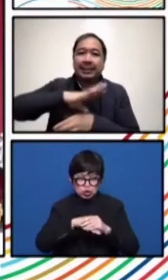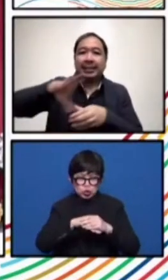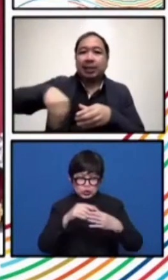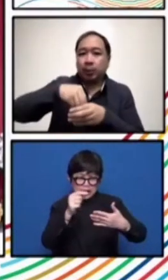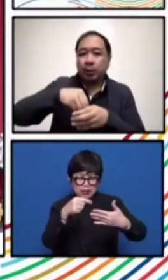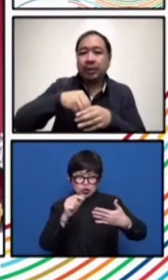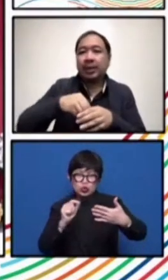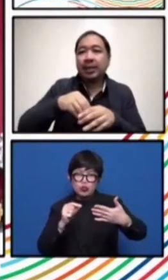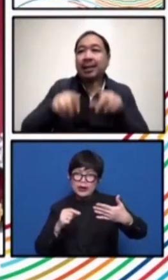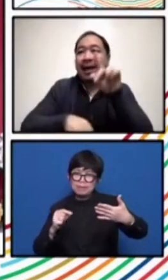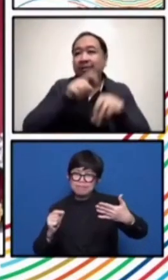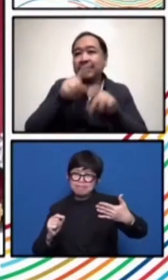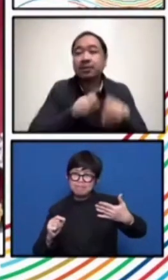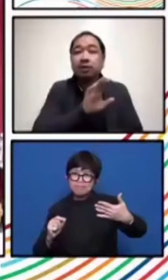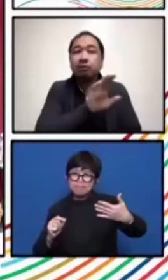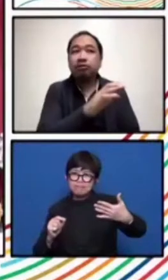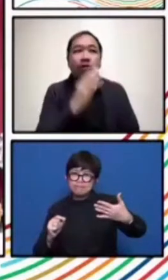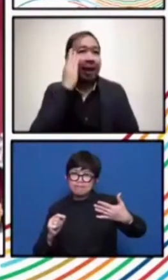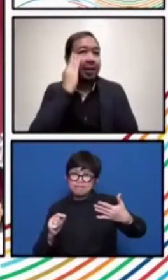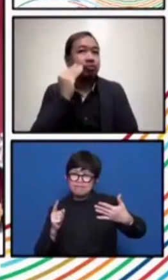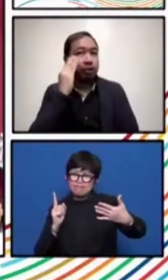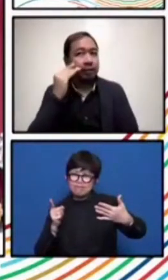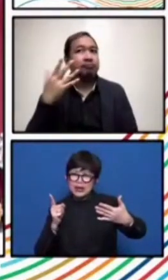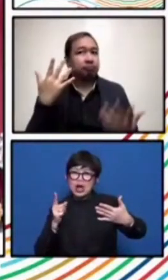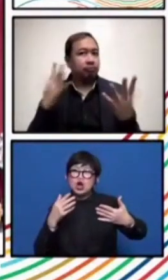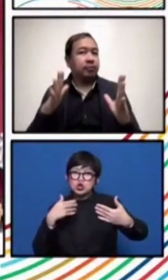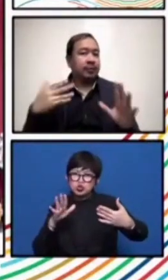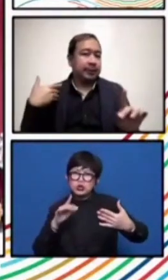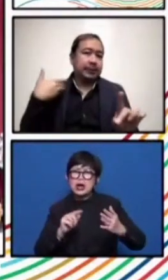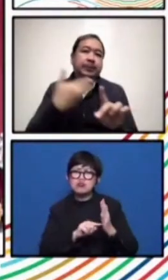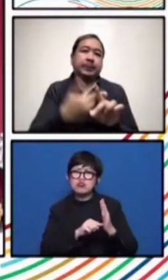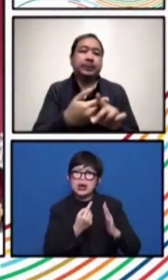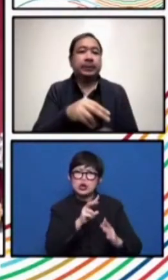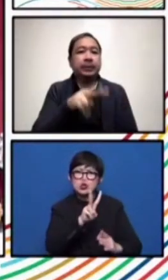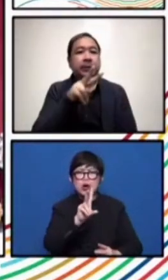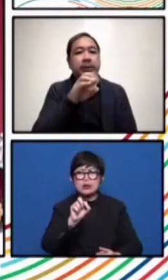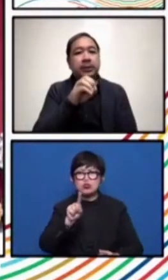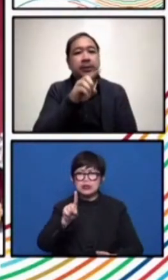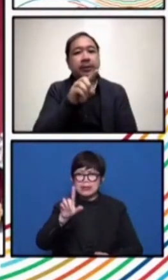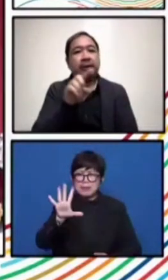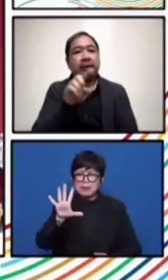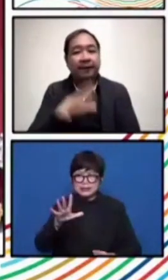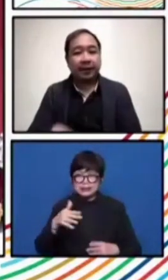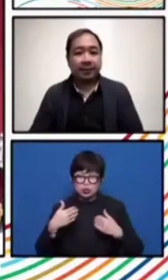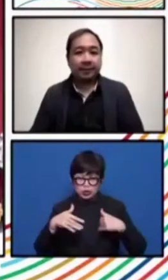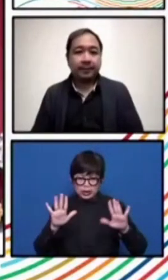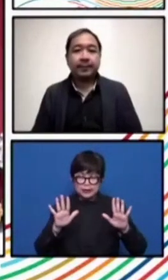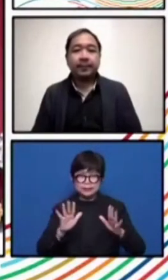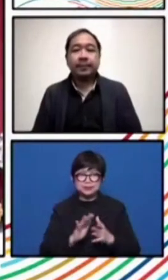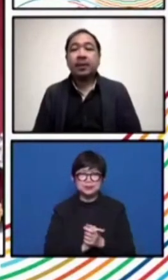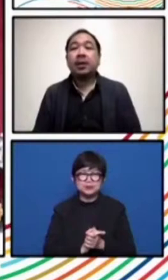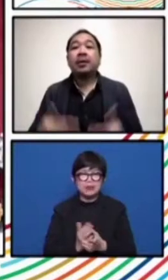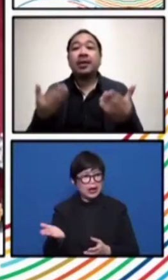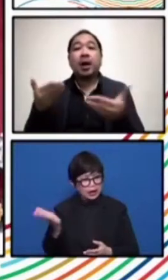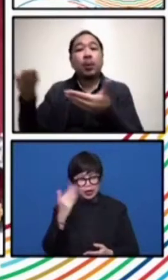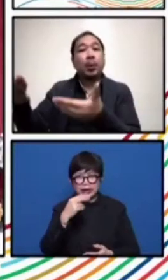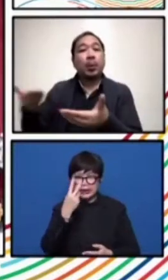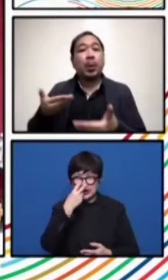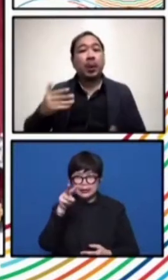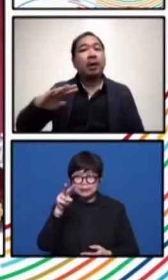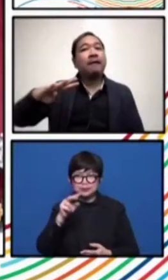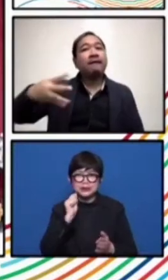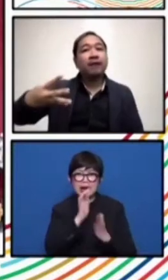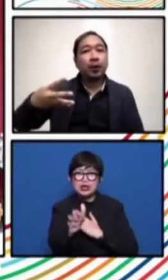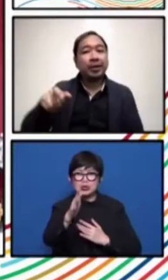for your experience you have already done so since 2015. now let me bring in our fourth speaker his he was also